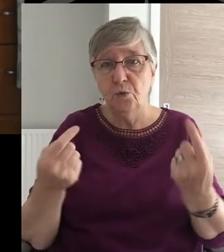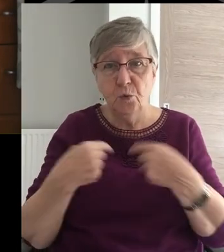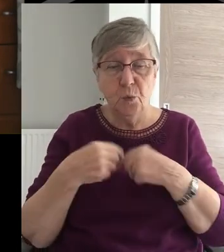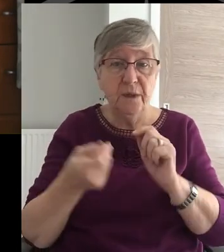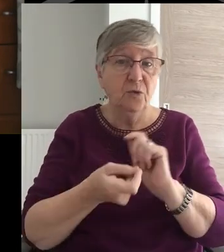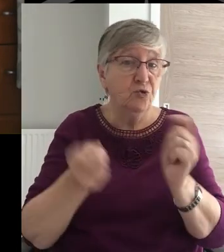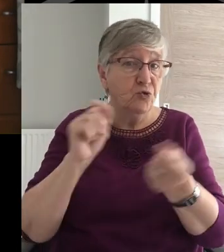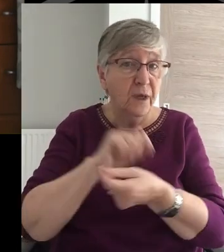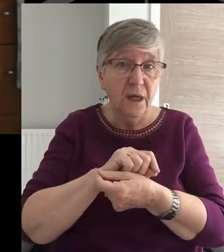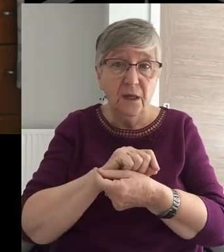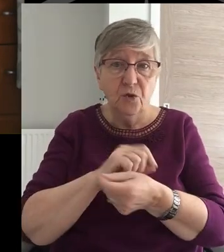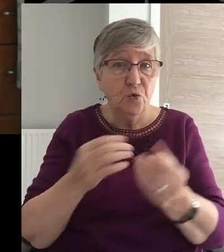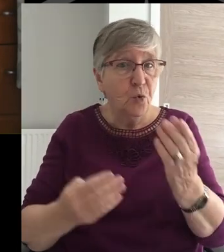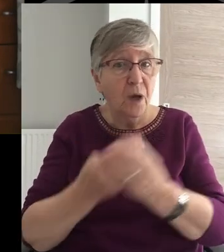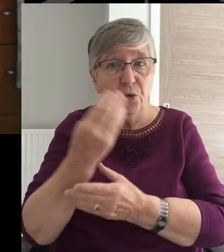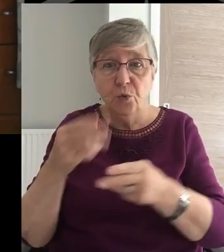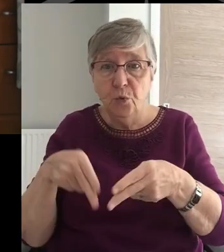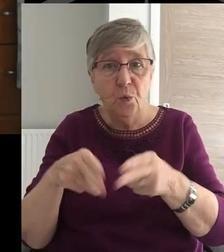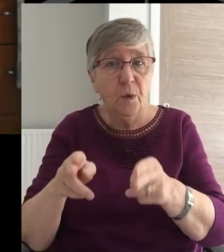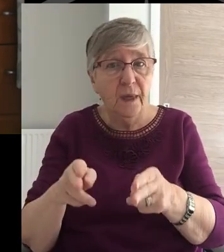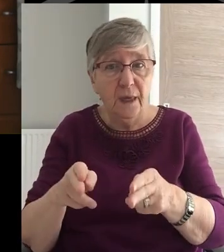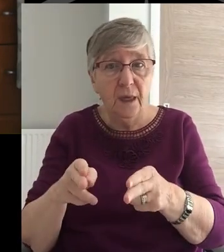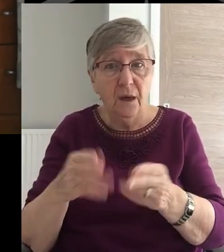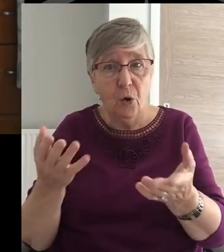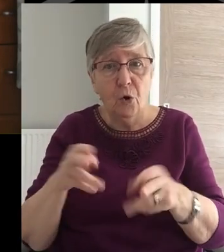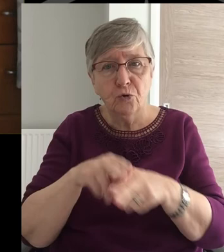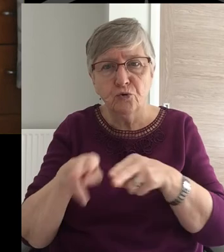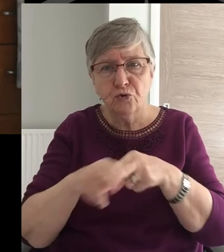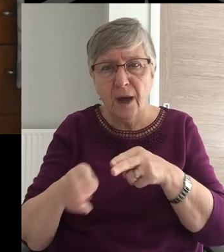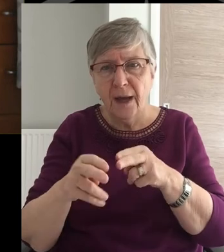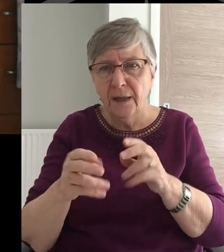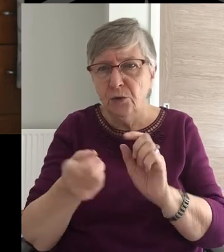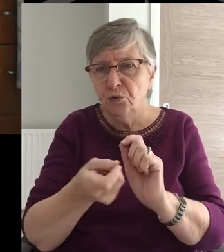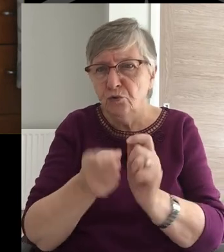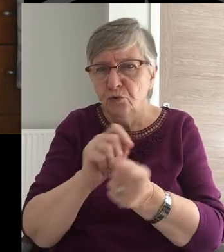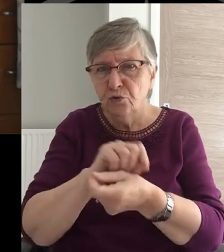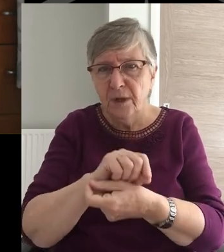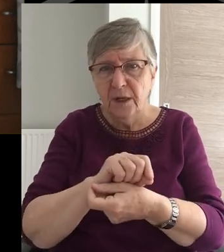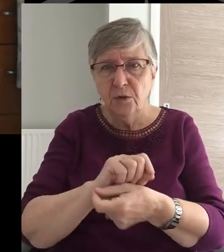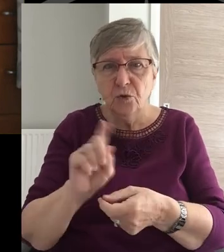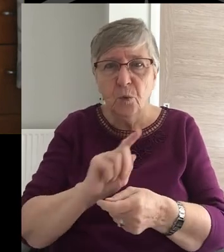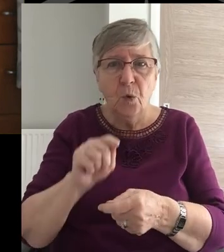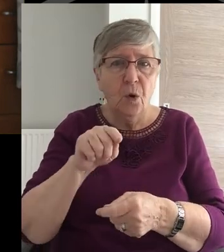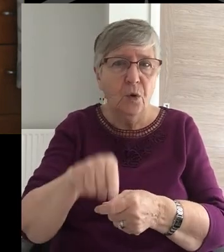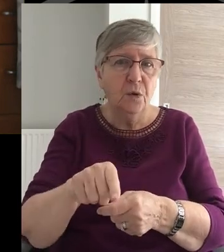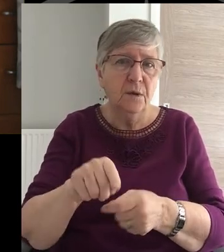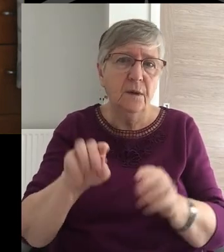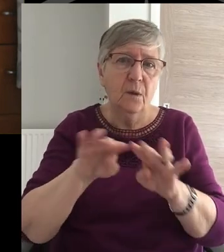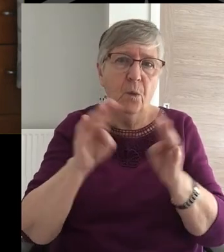but different normality, or do we at least try and shape that, what that will look like?